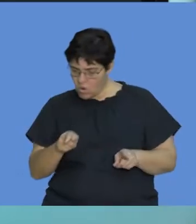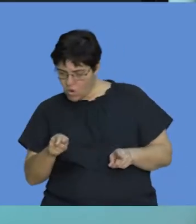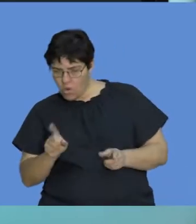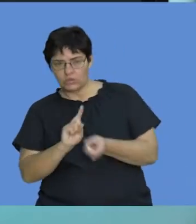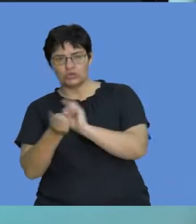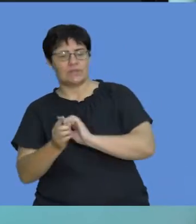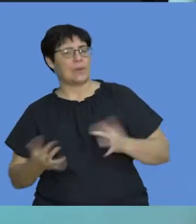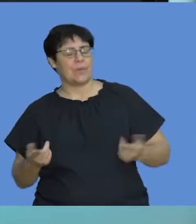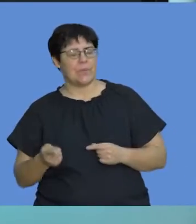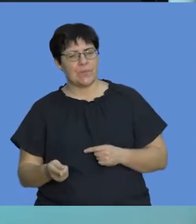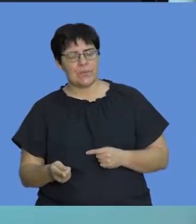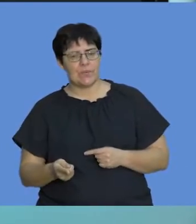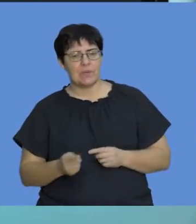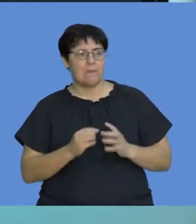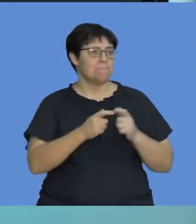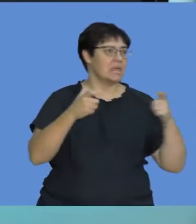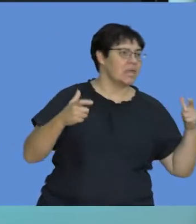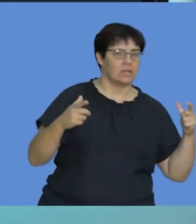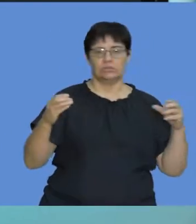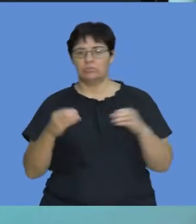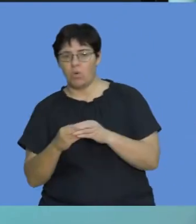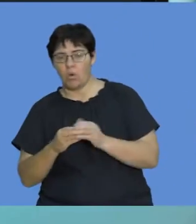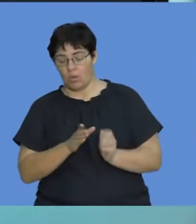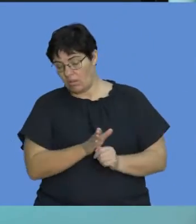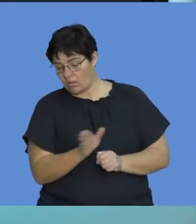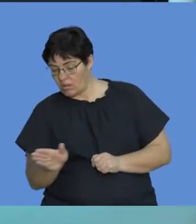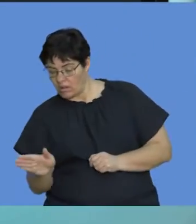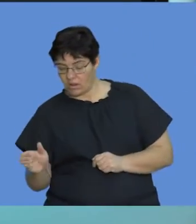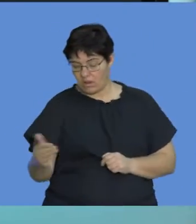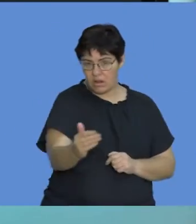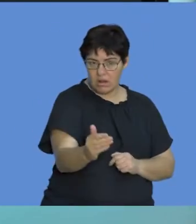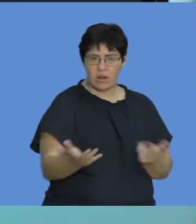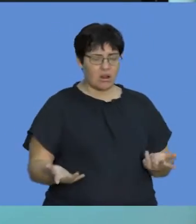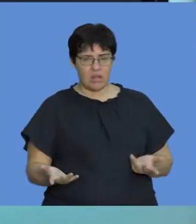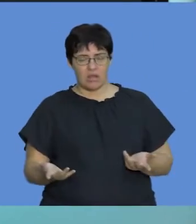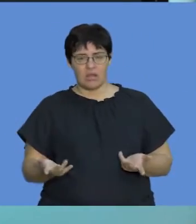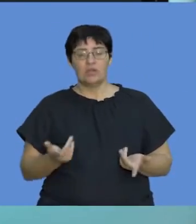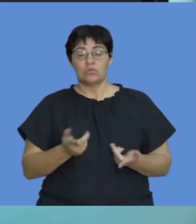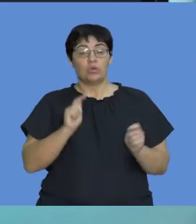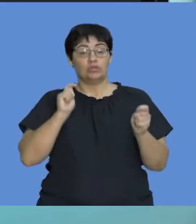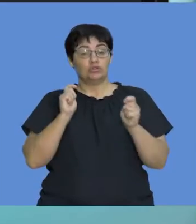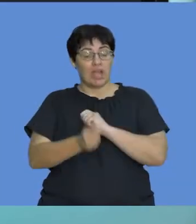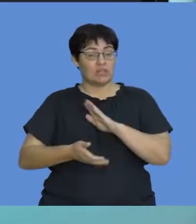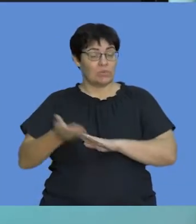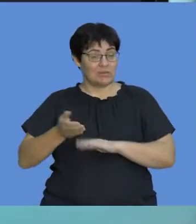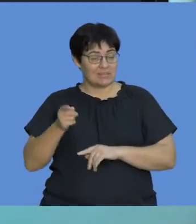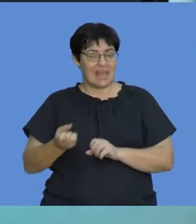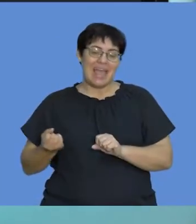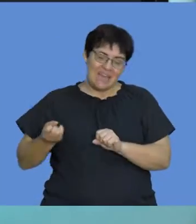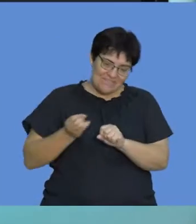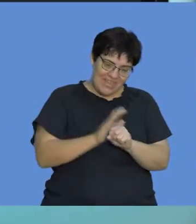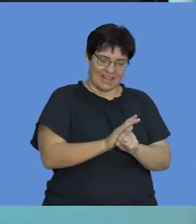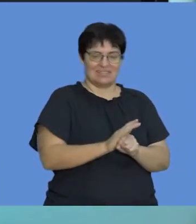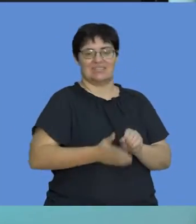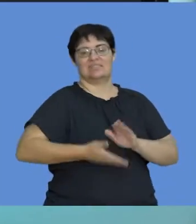gets bigger or smaller, did we change direction, all of those sort of things, because how momentum changes affects the